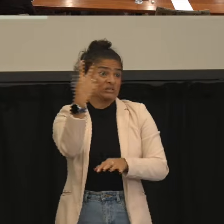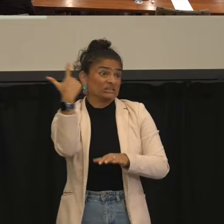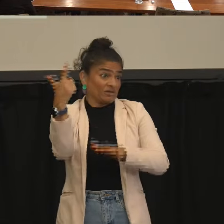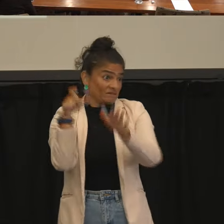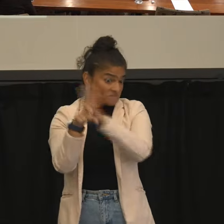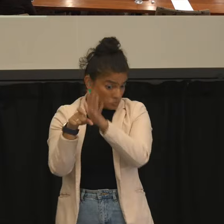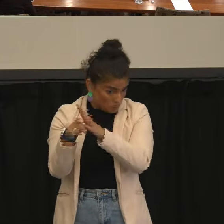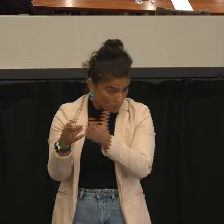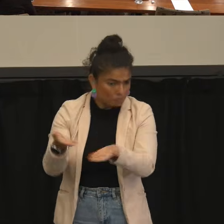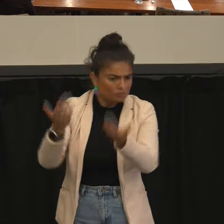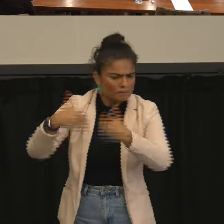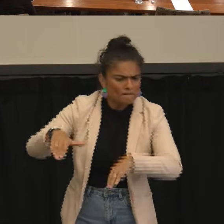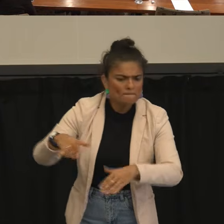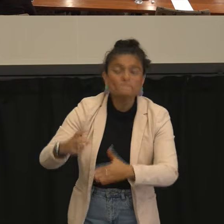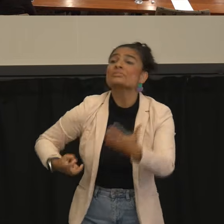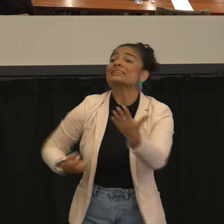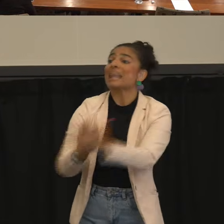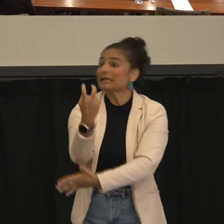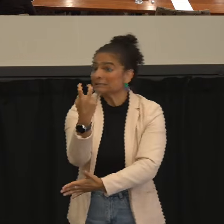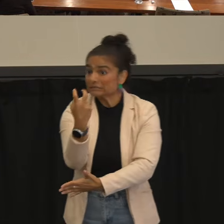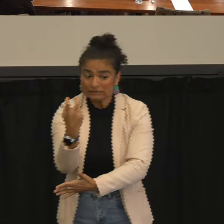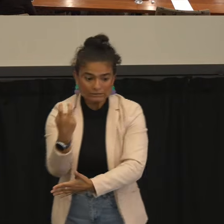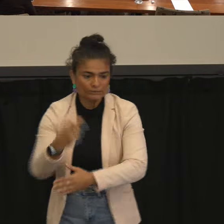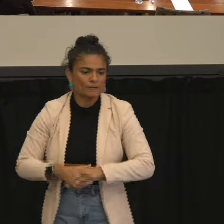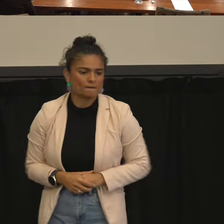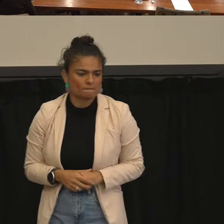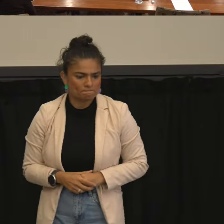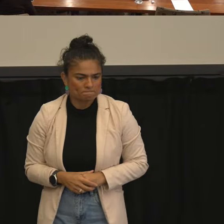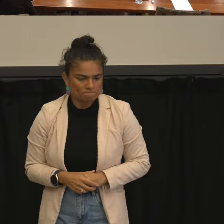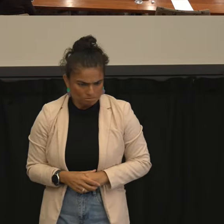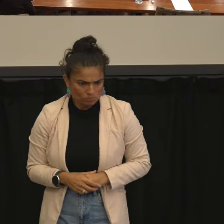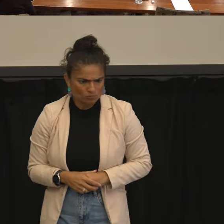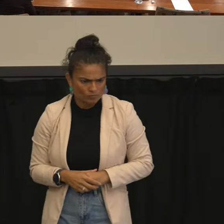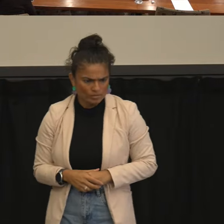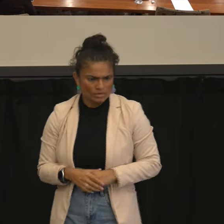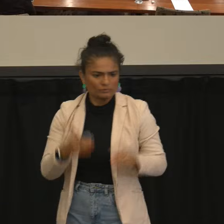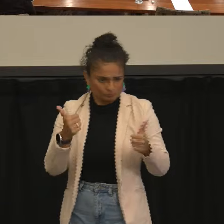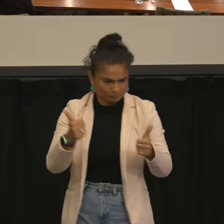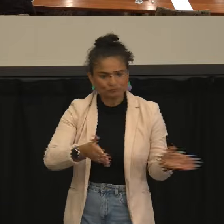And it was mostly during COVID lockdown that this was shared. And then, of course, SLED.